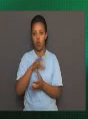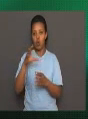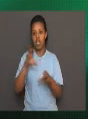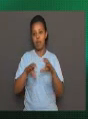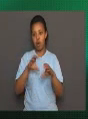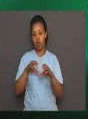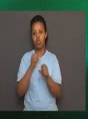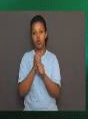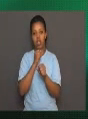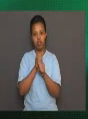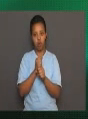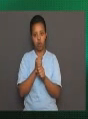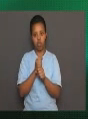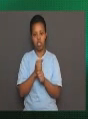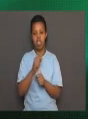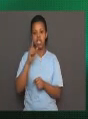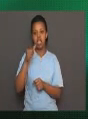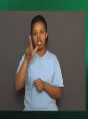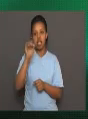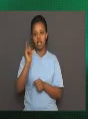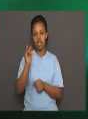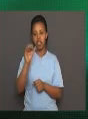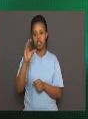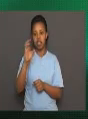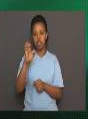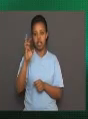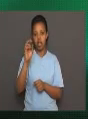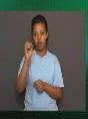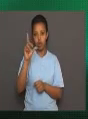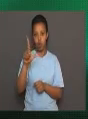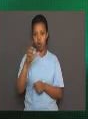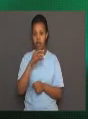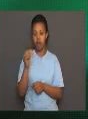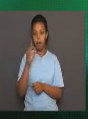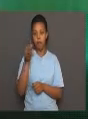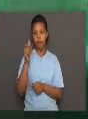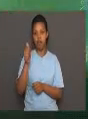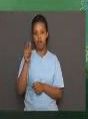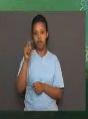chemicals, glycerol and fatty acids.